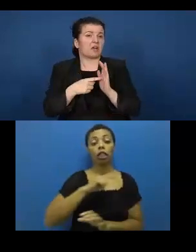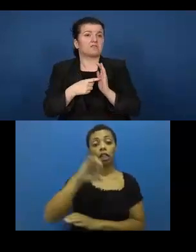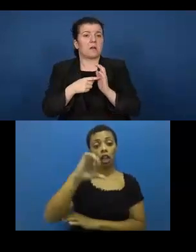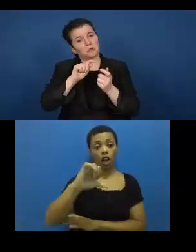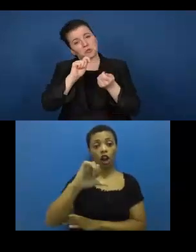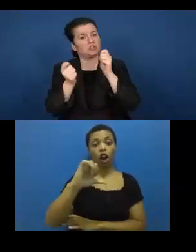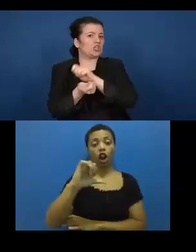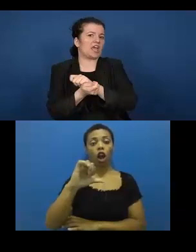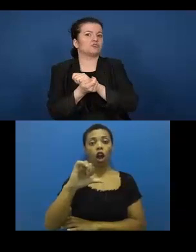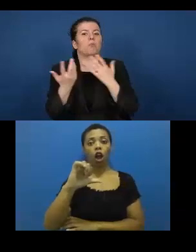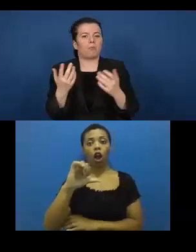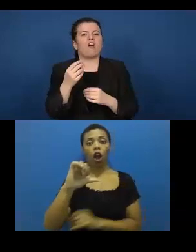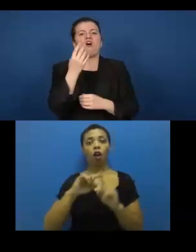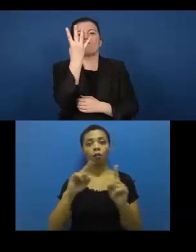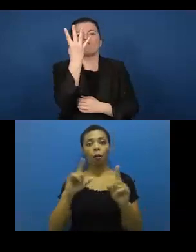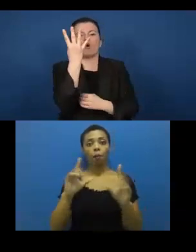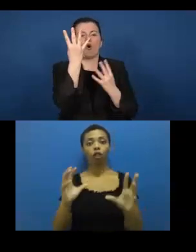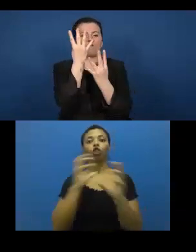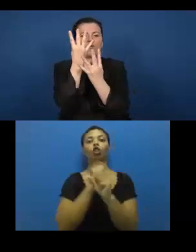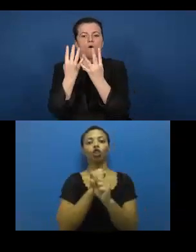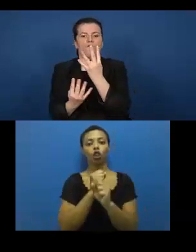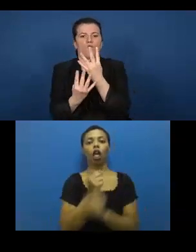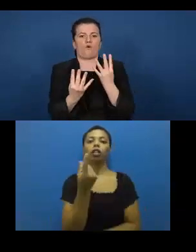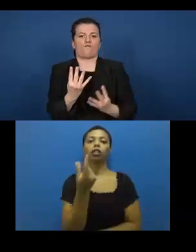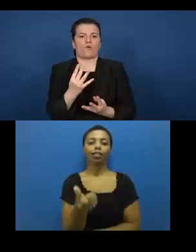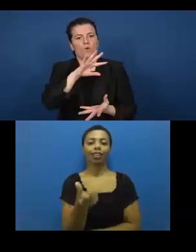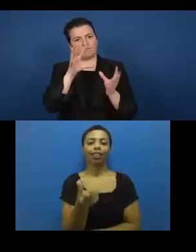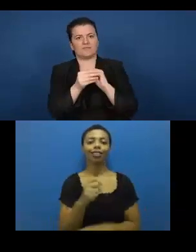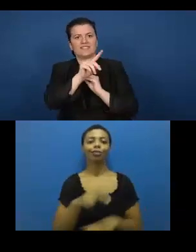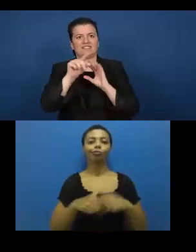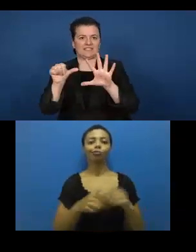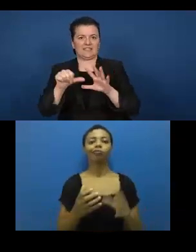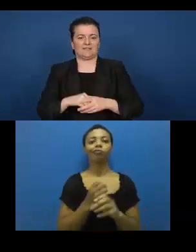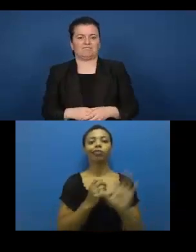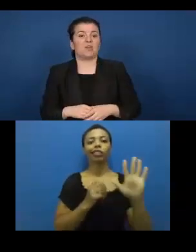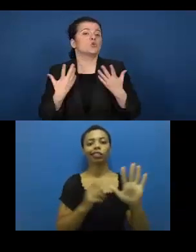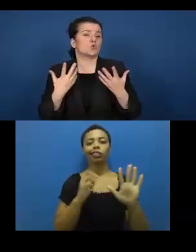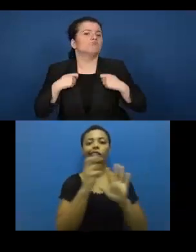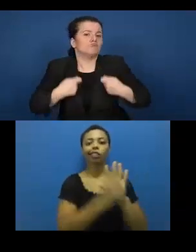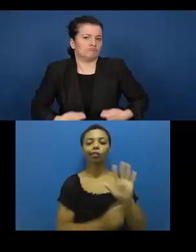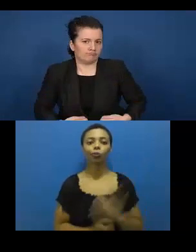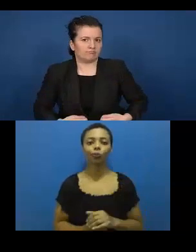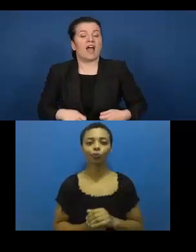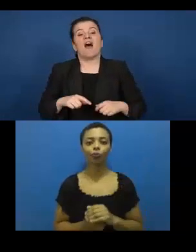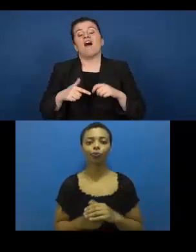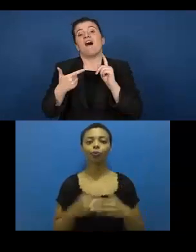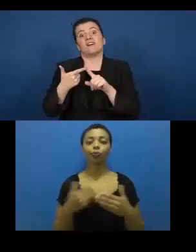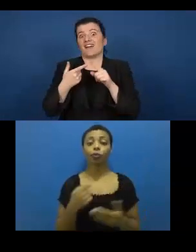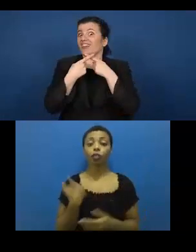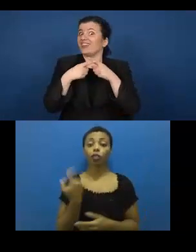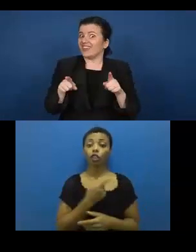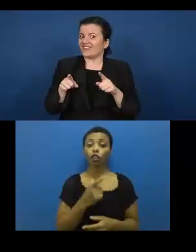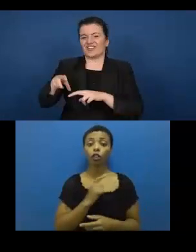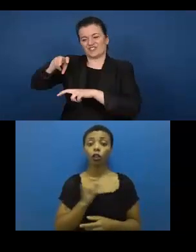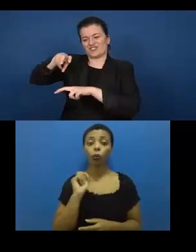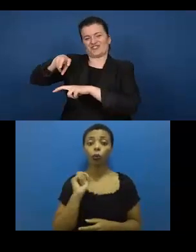here. We had a second textile, which was not a wearable, but a chairable, because this was a